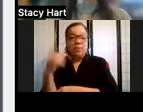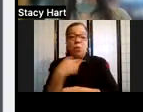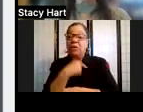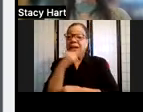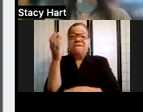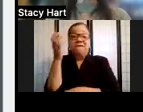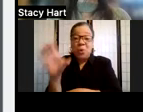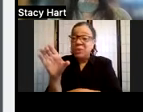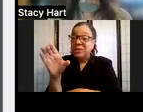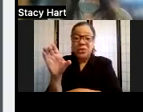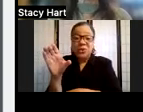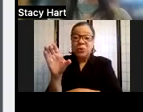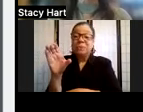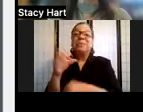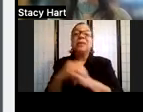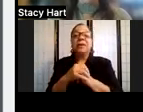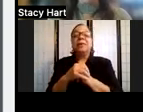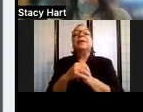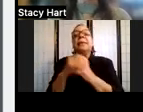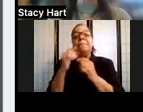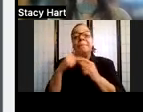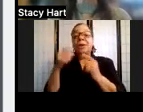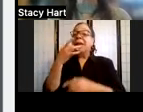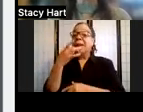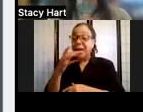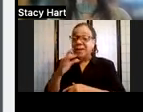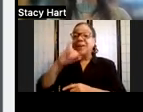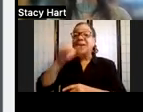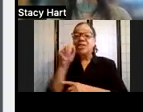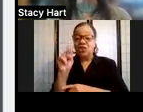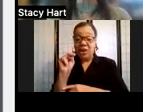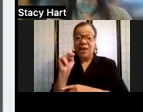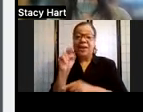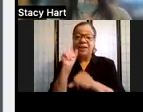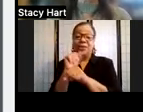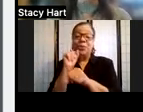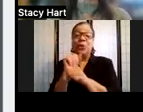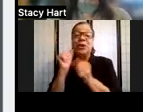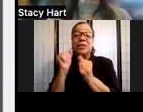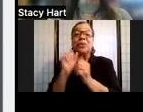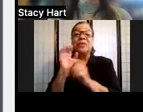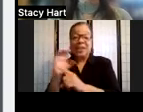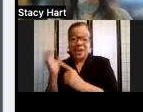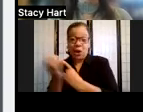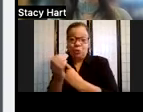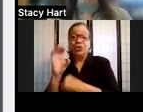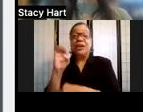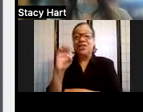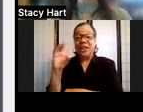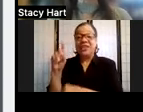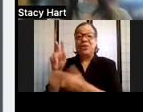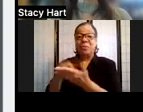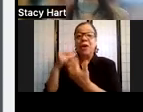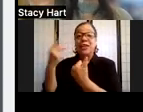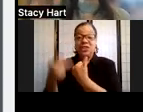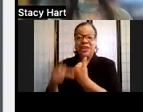enforcers. And we're fortunate to have Jan. Jan works on cultural and educational projects,